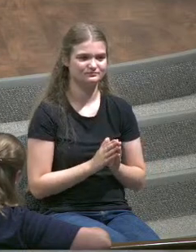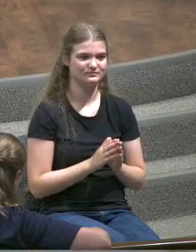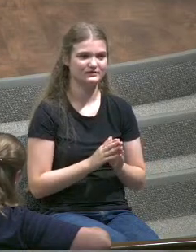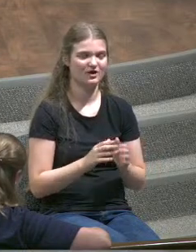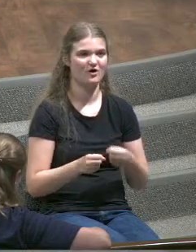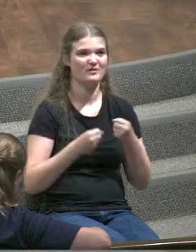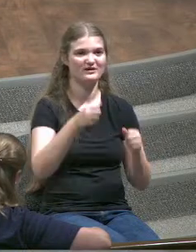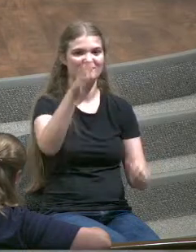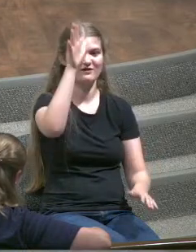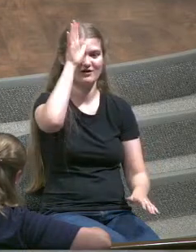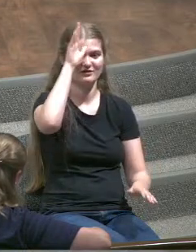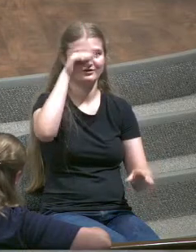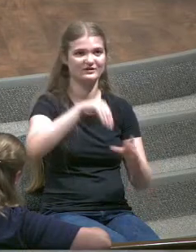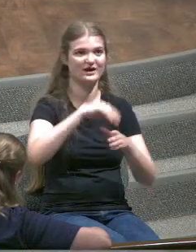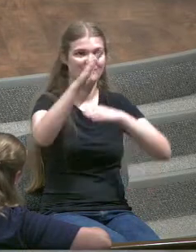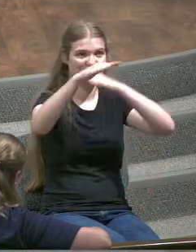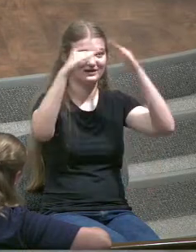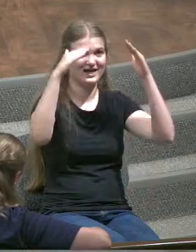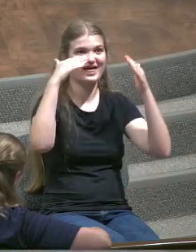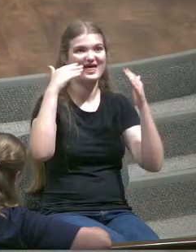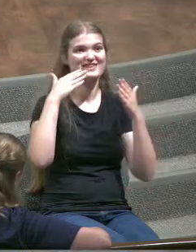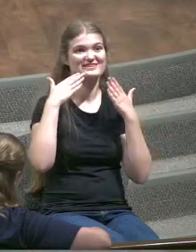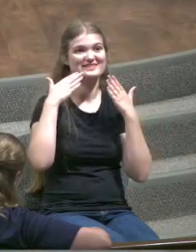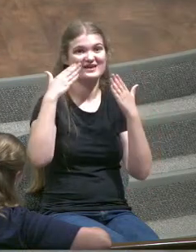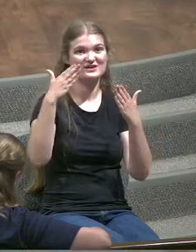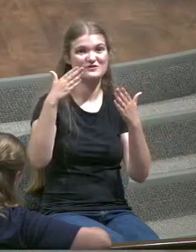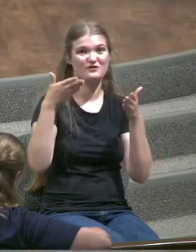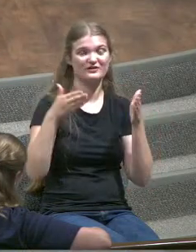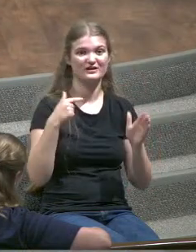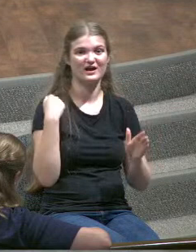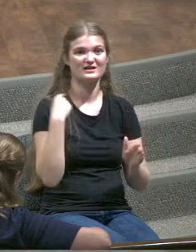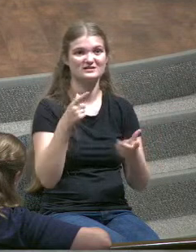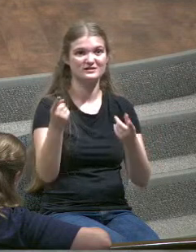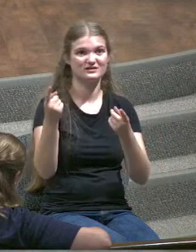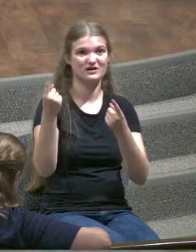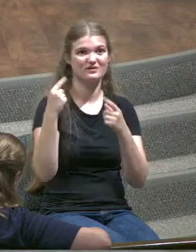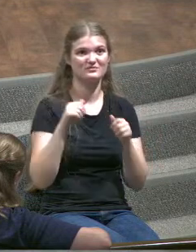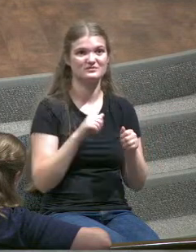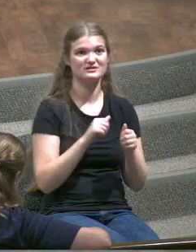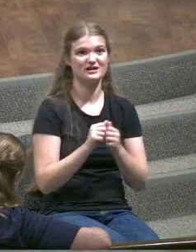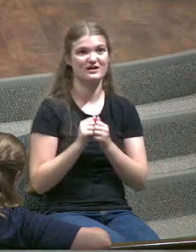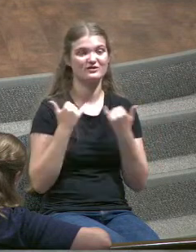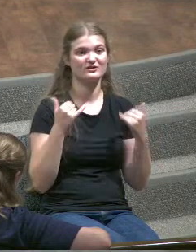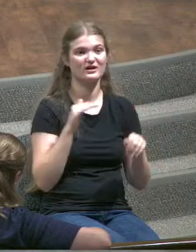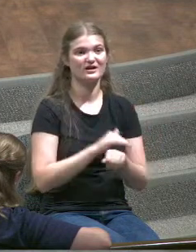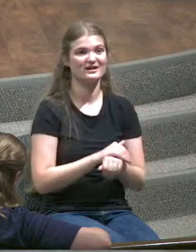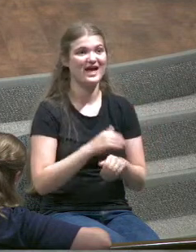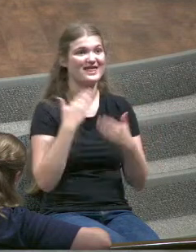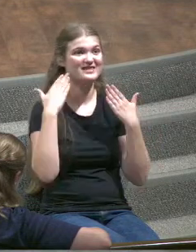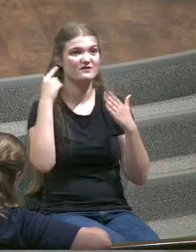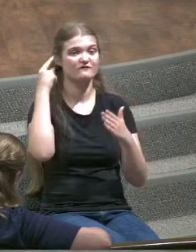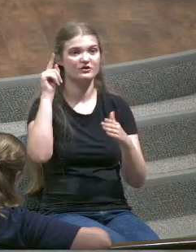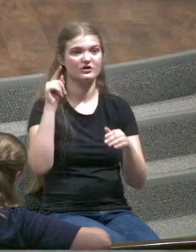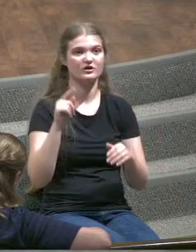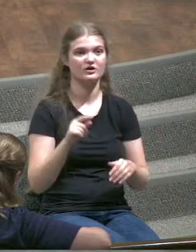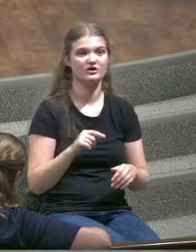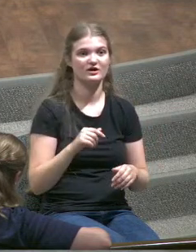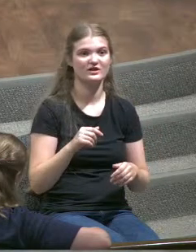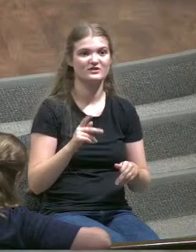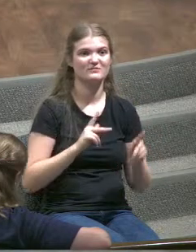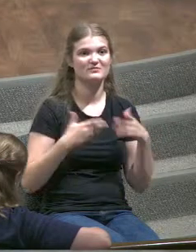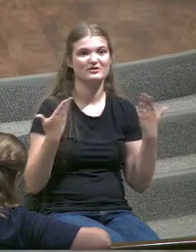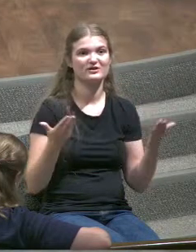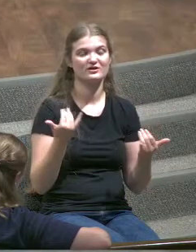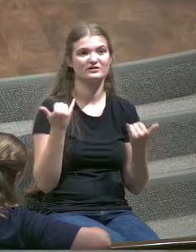Almighty Father in heaven, Lord, Father, thank You for allowing us to be here tonight. Father, we thank You for the brothers and sisters that meet here. Father, we pray that You